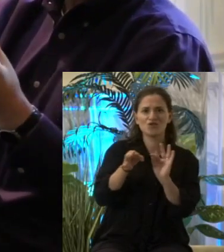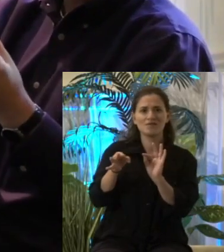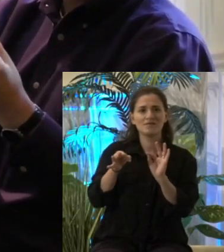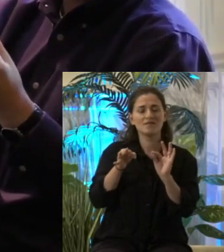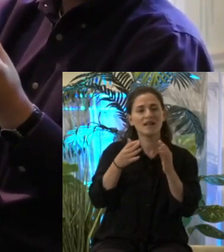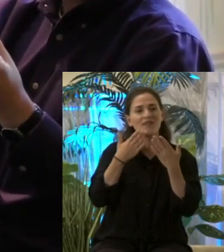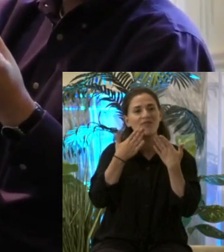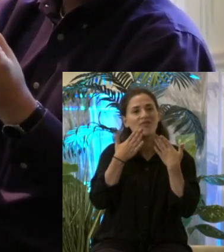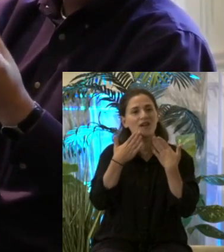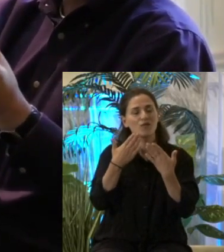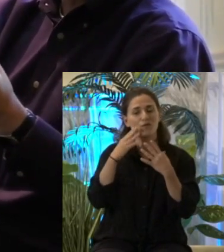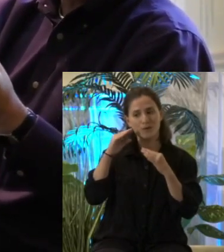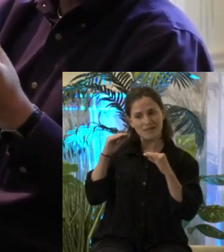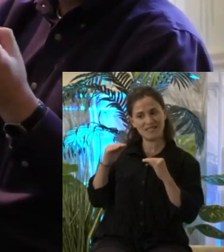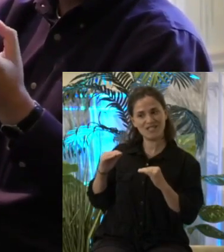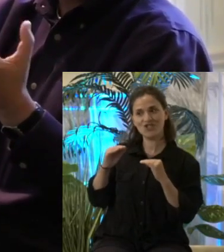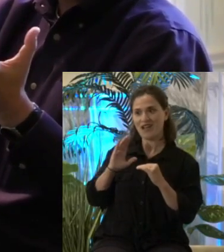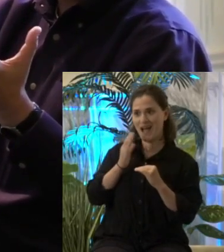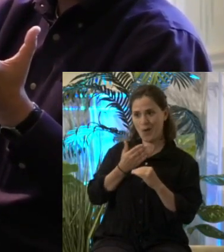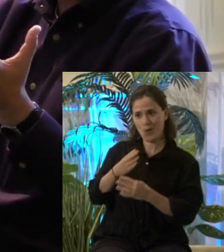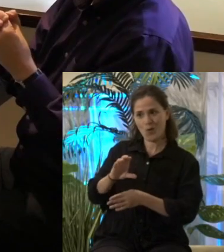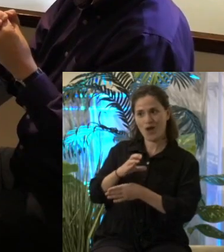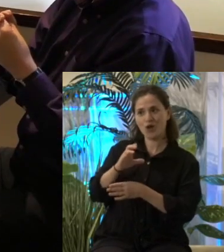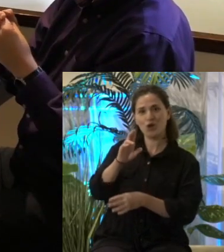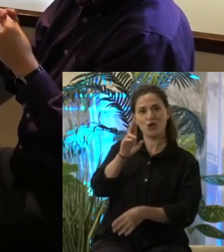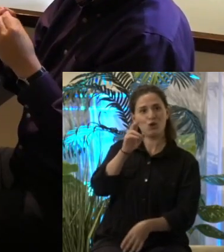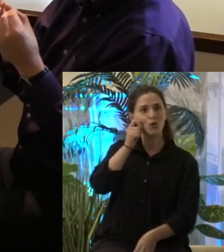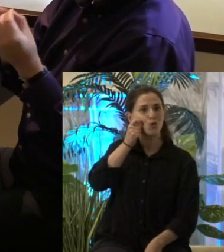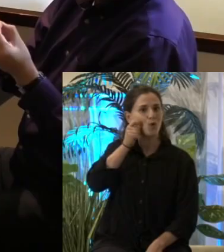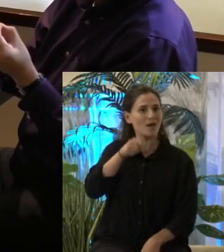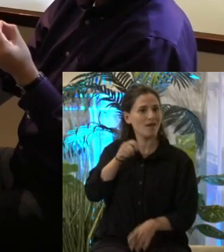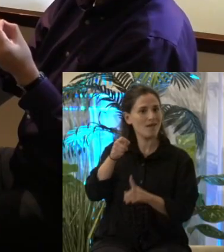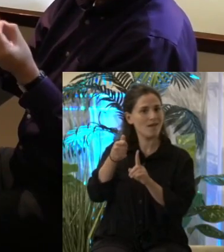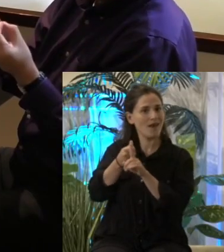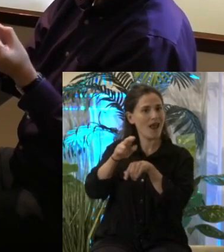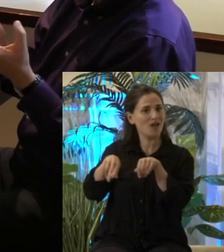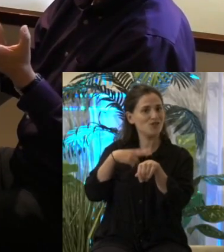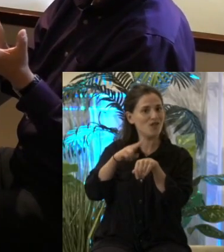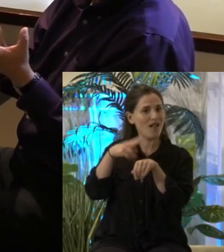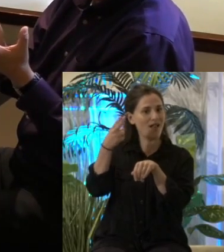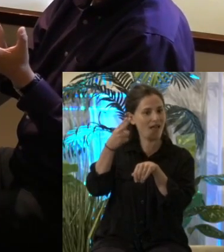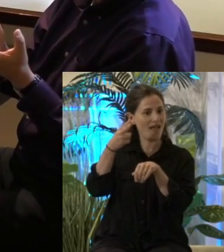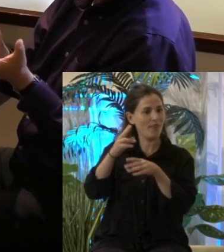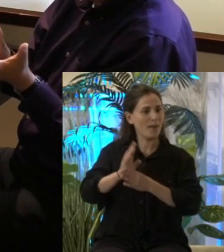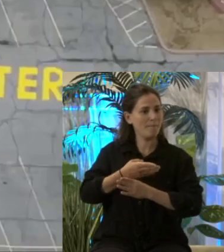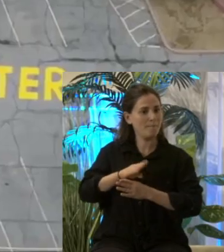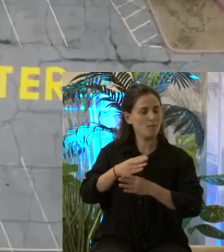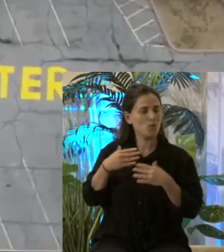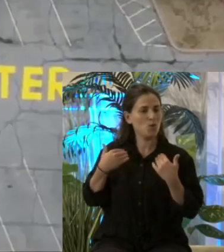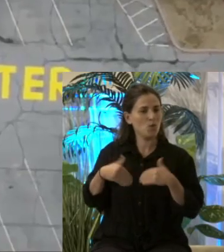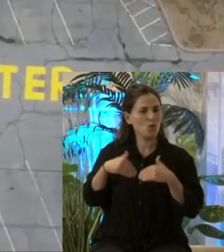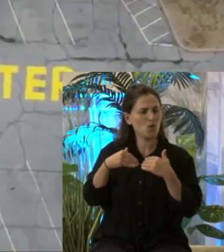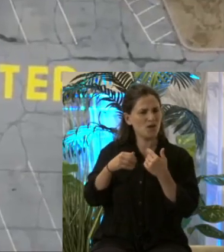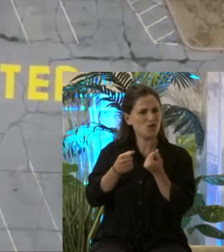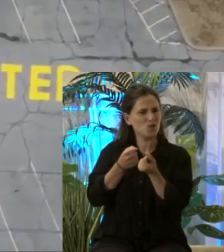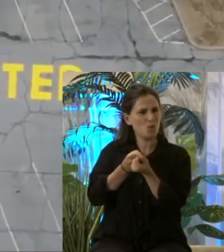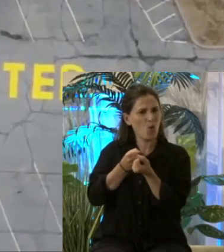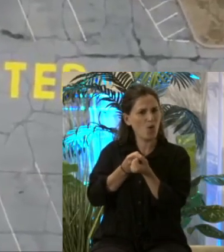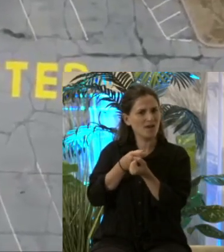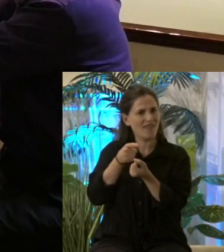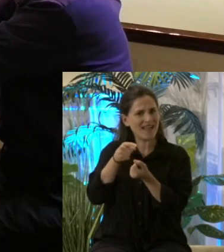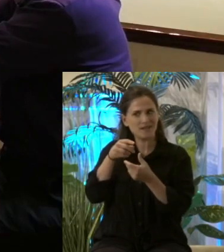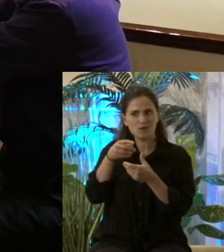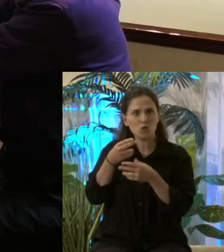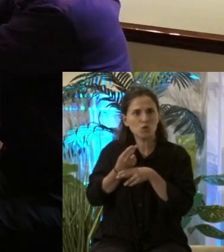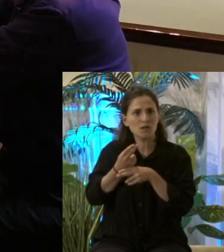our choirs the Ukrainian national anthem, supporting the Black Lives Matter movement in